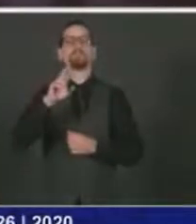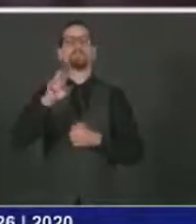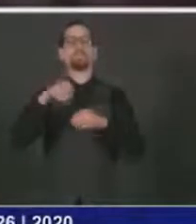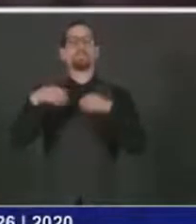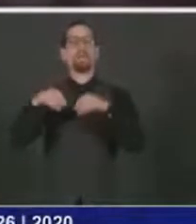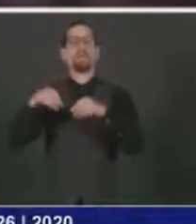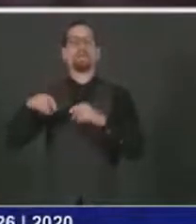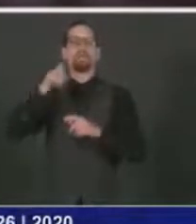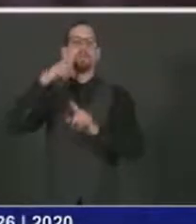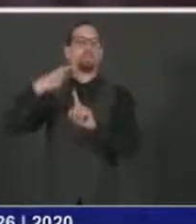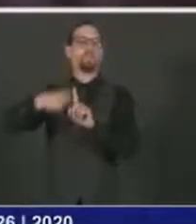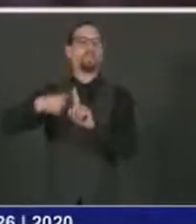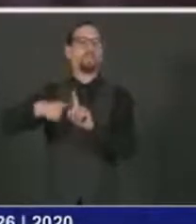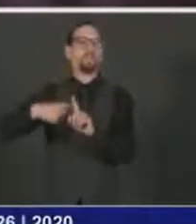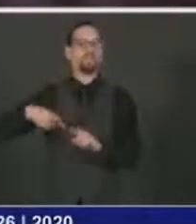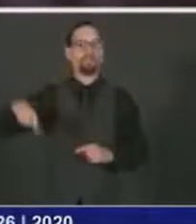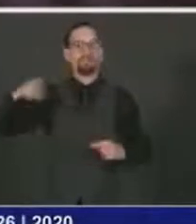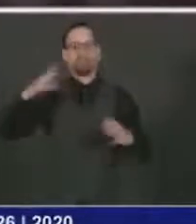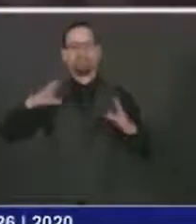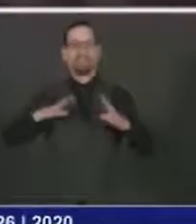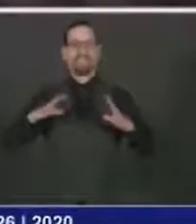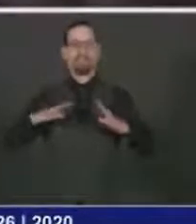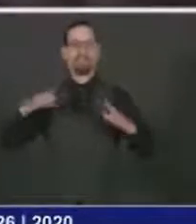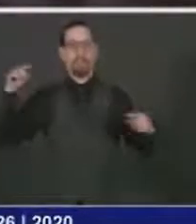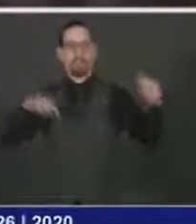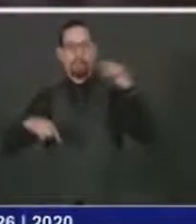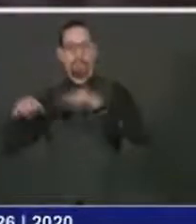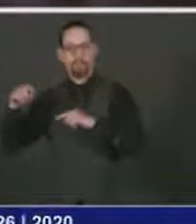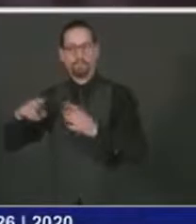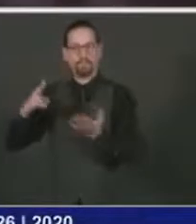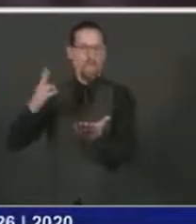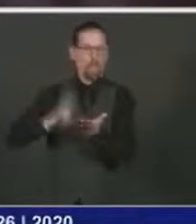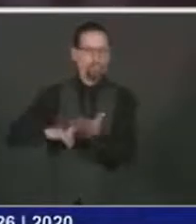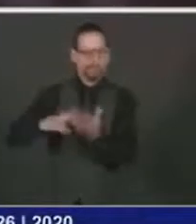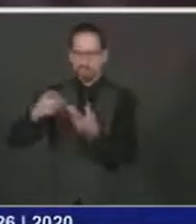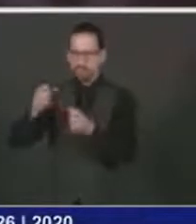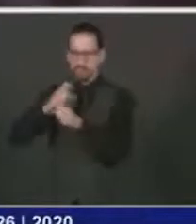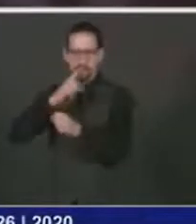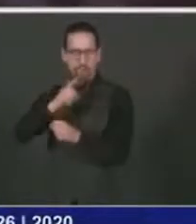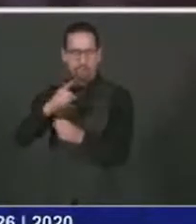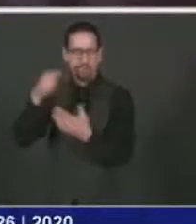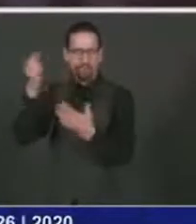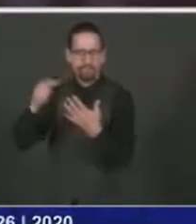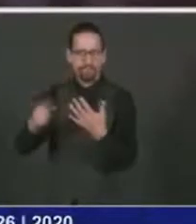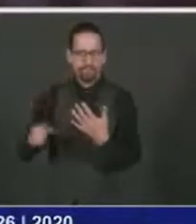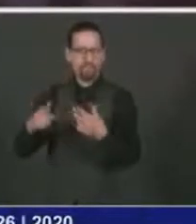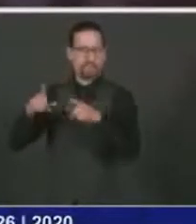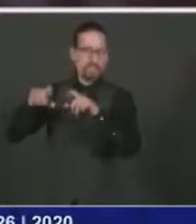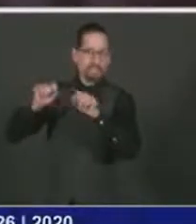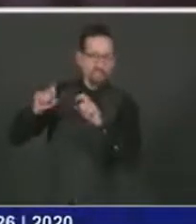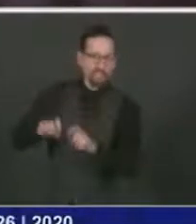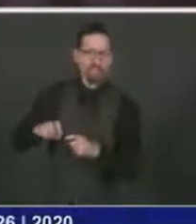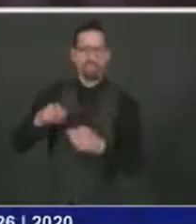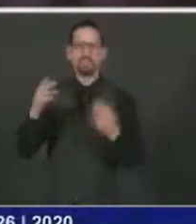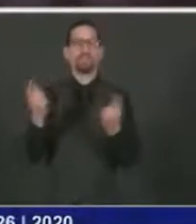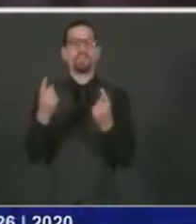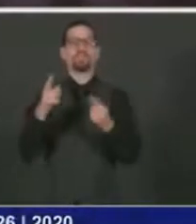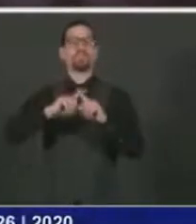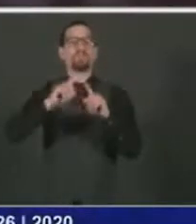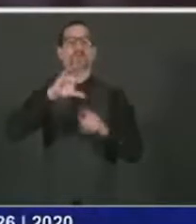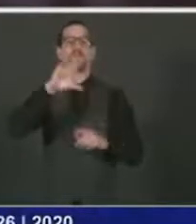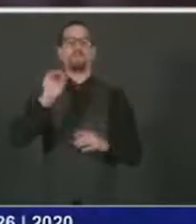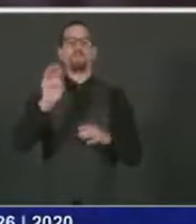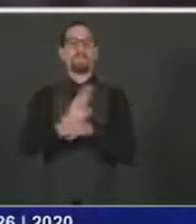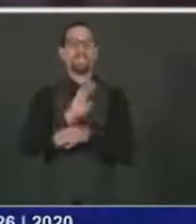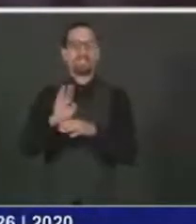rental properties, make it part of a contract, testing, working with companies. Business travel is going